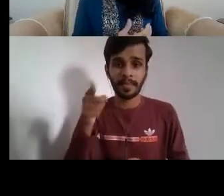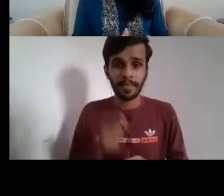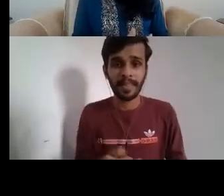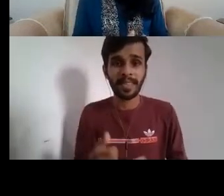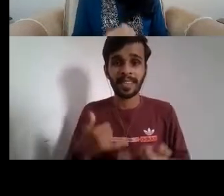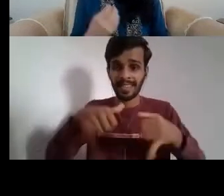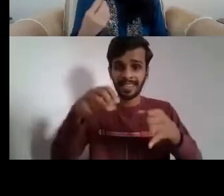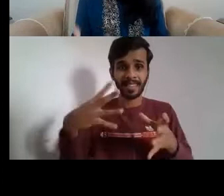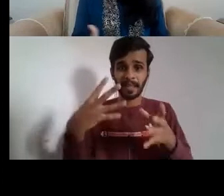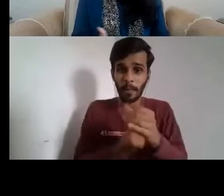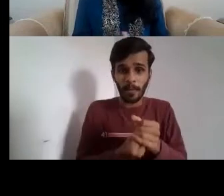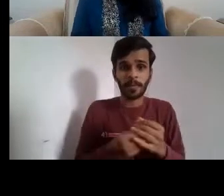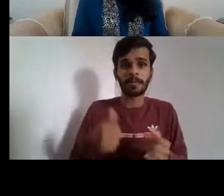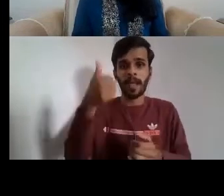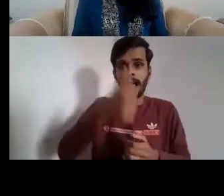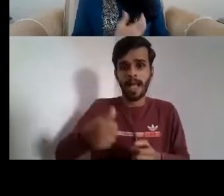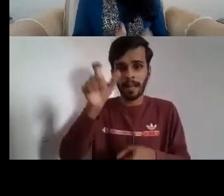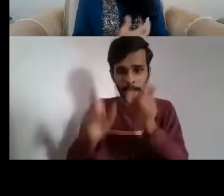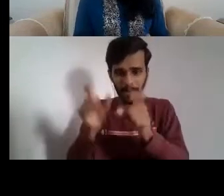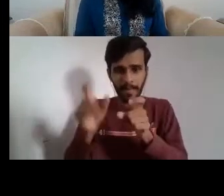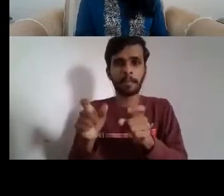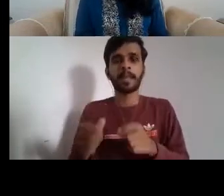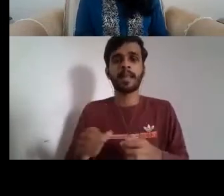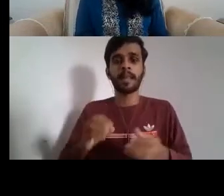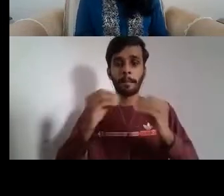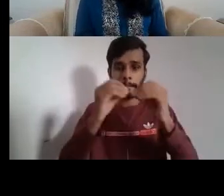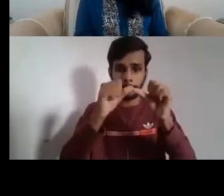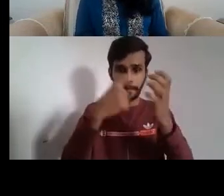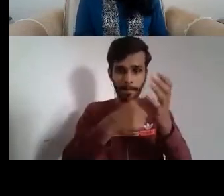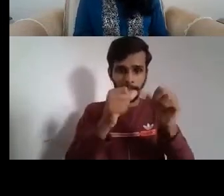to be awarded the Bharat Ratna, India's highest civilian award.